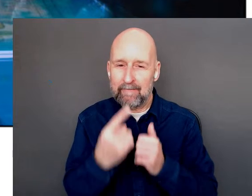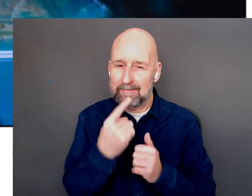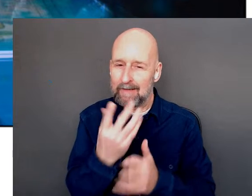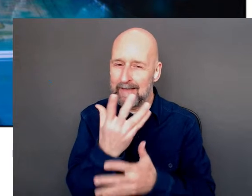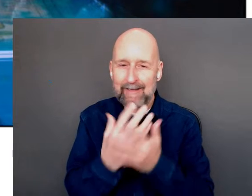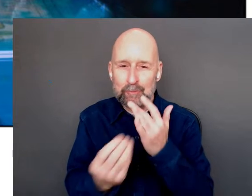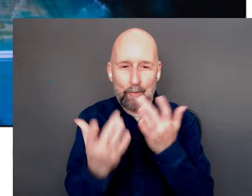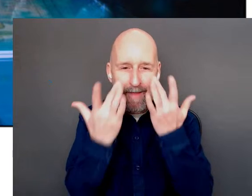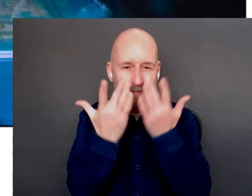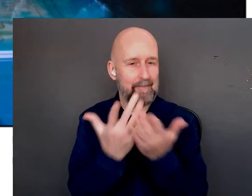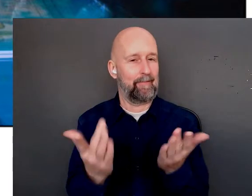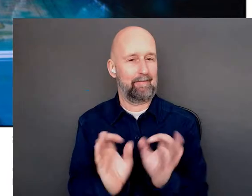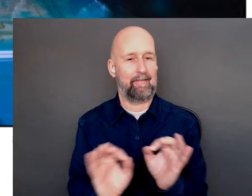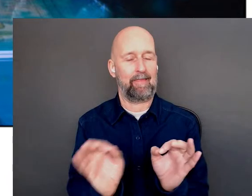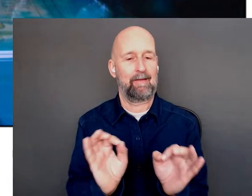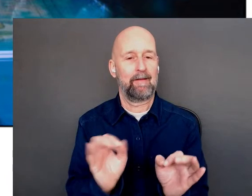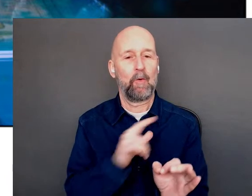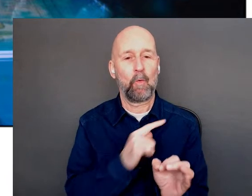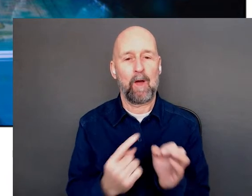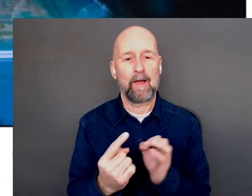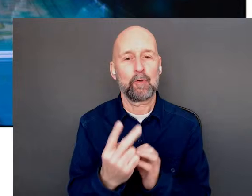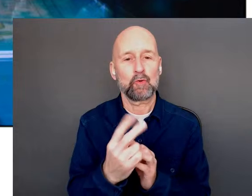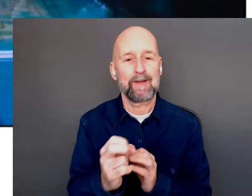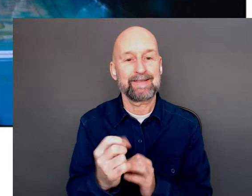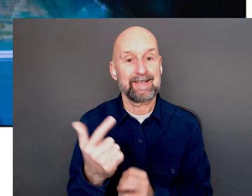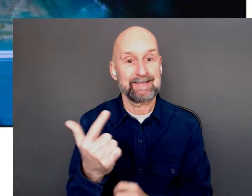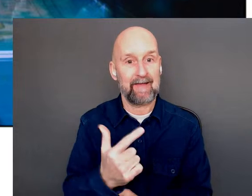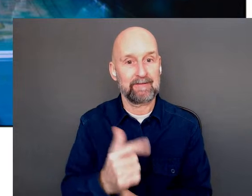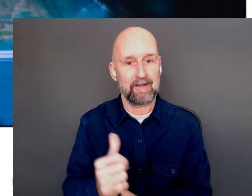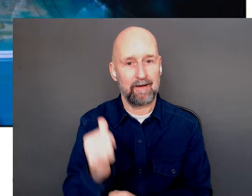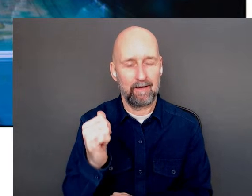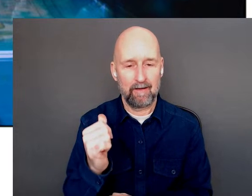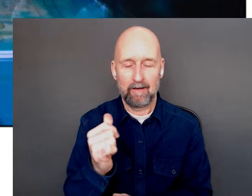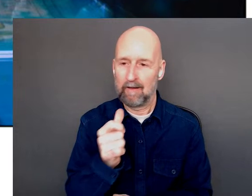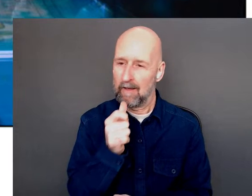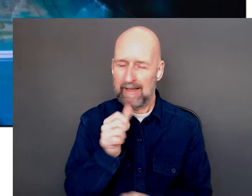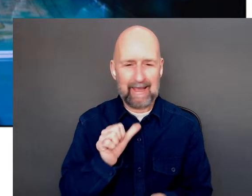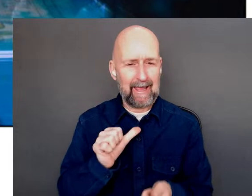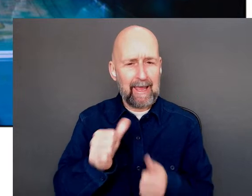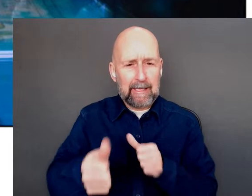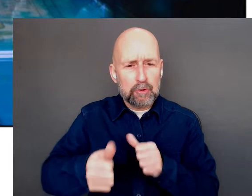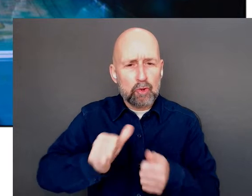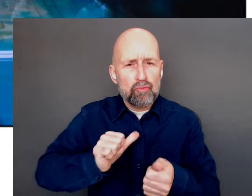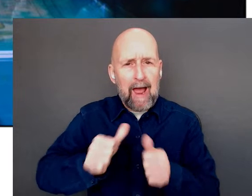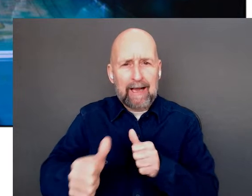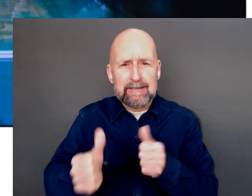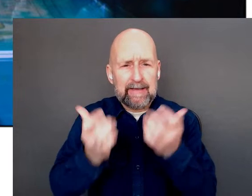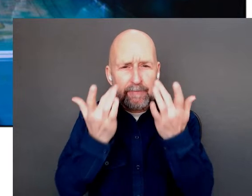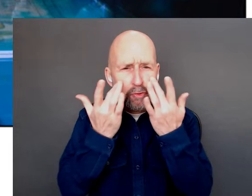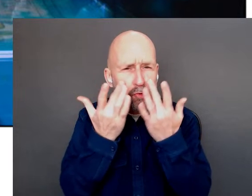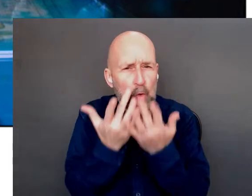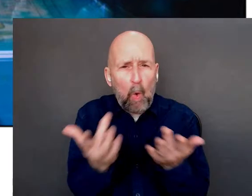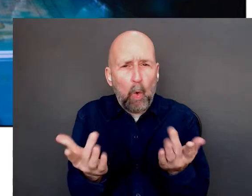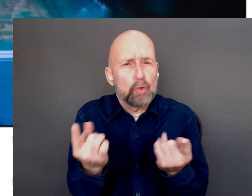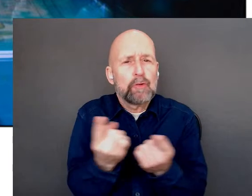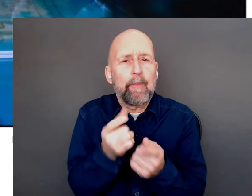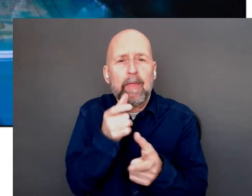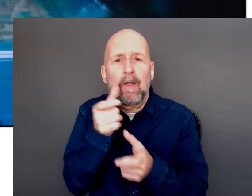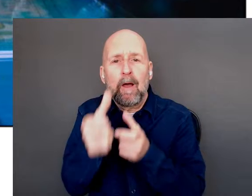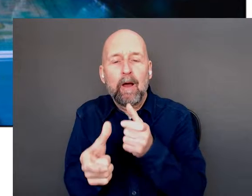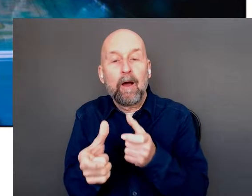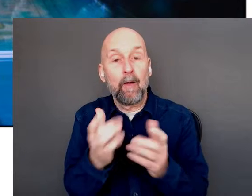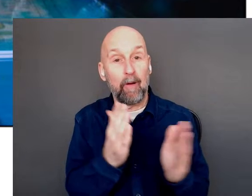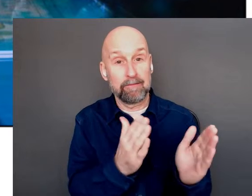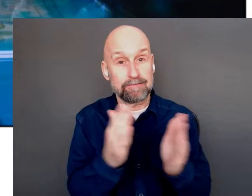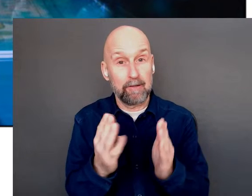because it was in 2017. I don't know how we called it, an interactive show or something, but like fast forward 3-4 years and